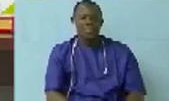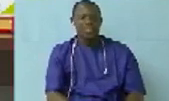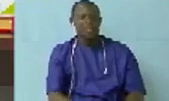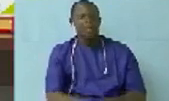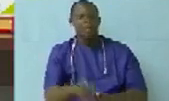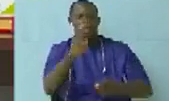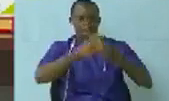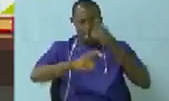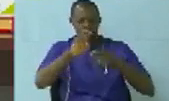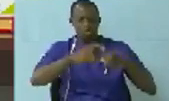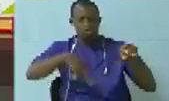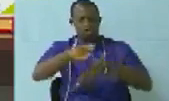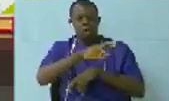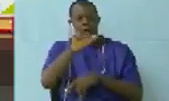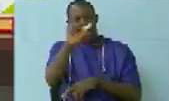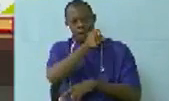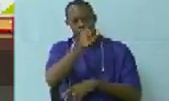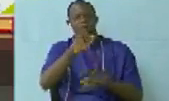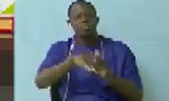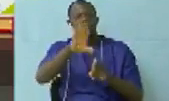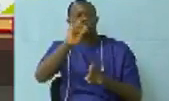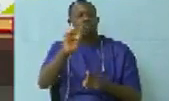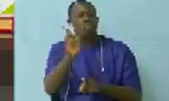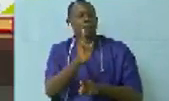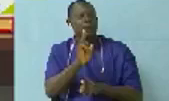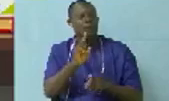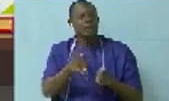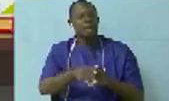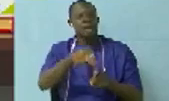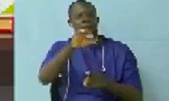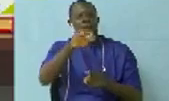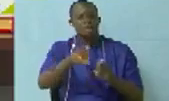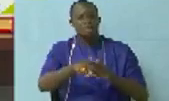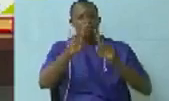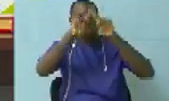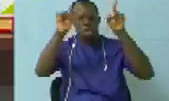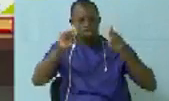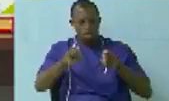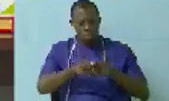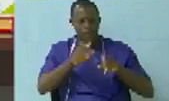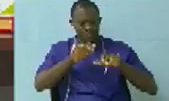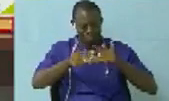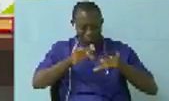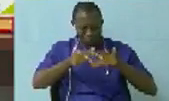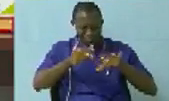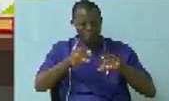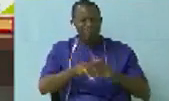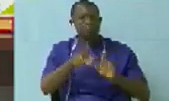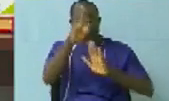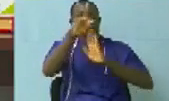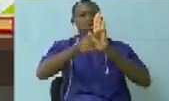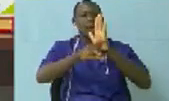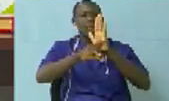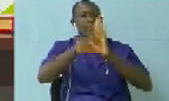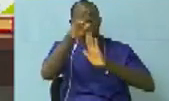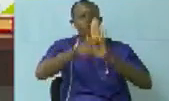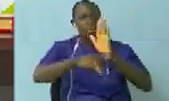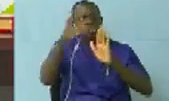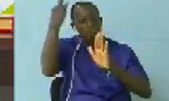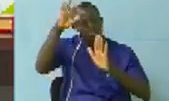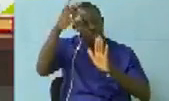Came back, then I pursue a computer programming course at Institute Lab for